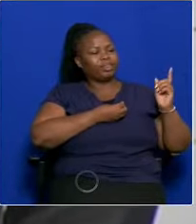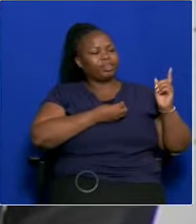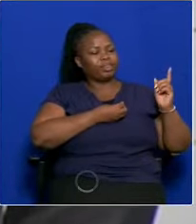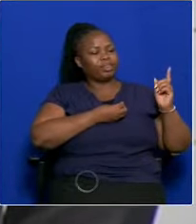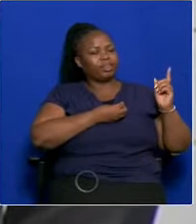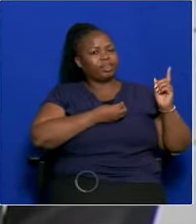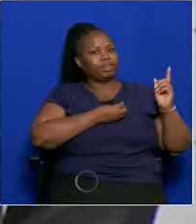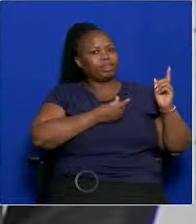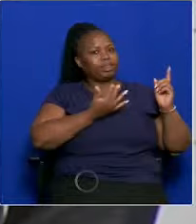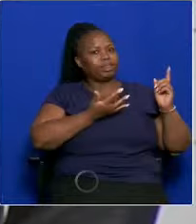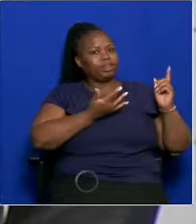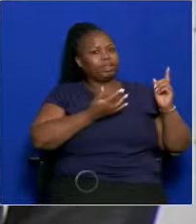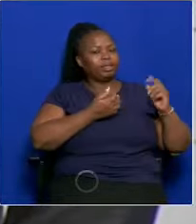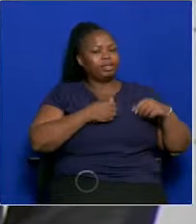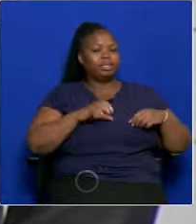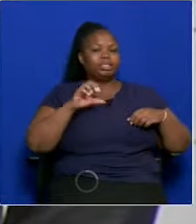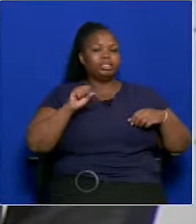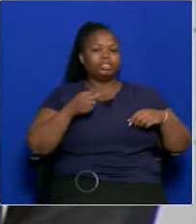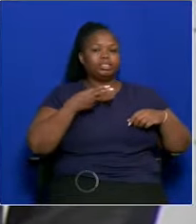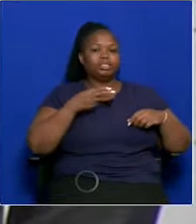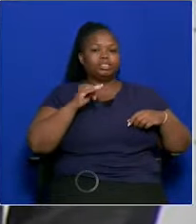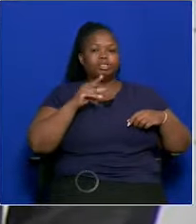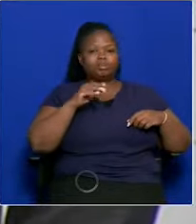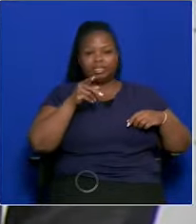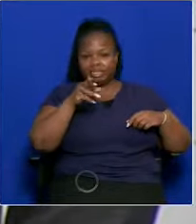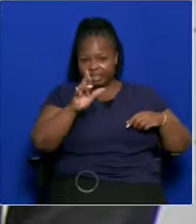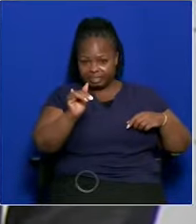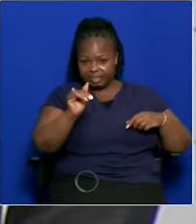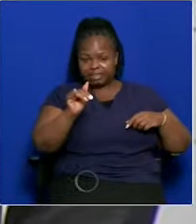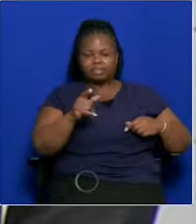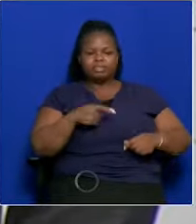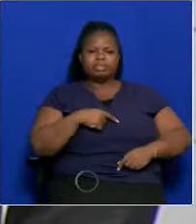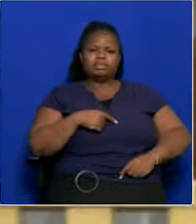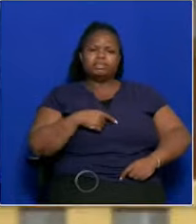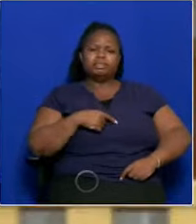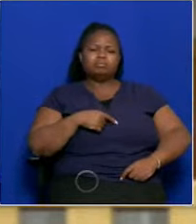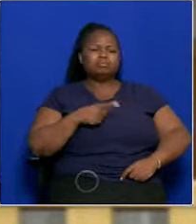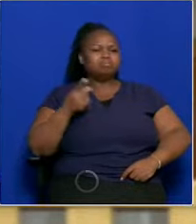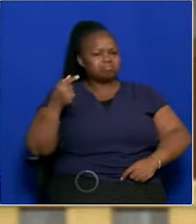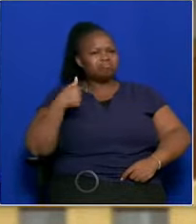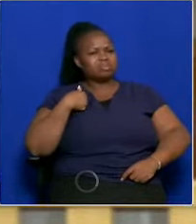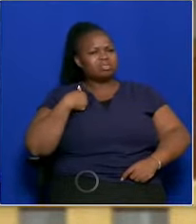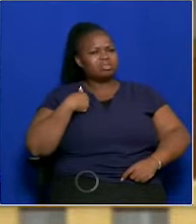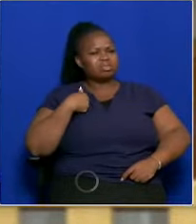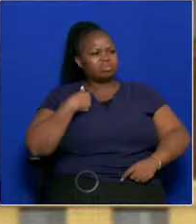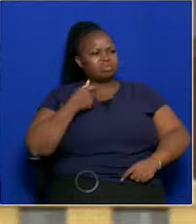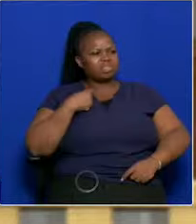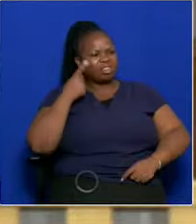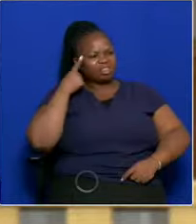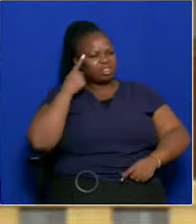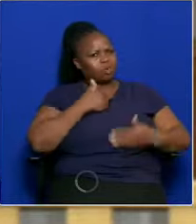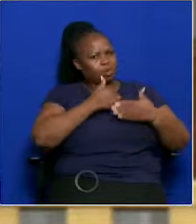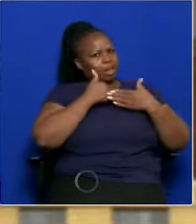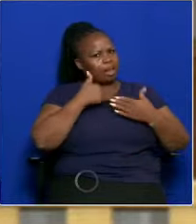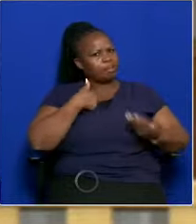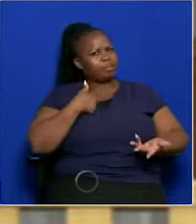General Shibiri is such that I had the impression that he would assist me if I run into trouble with the police, you cannot